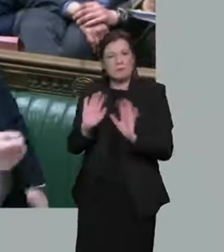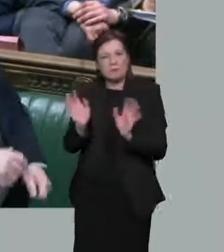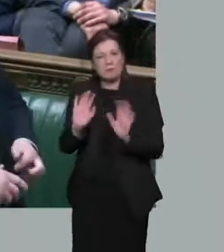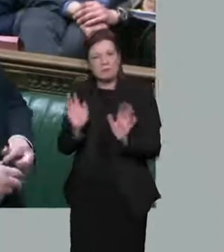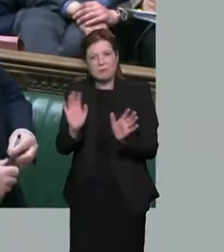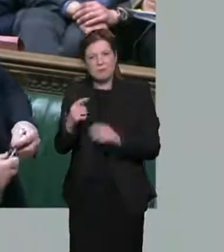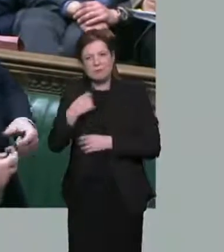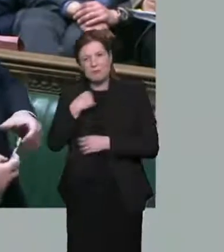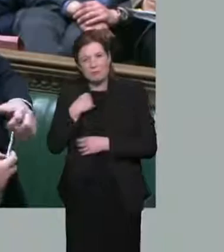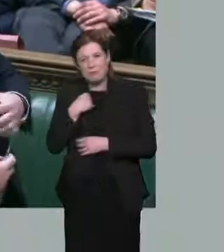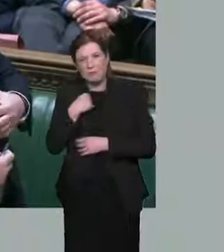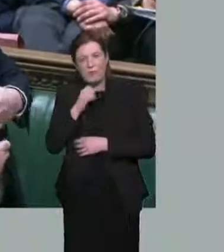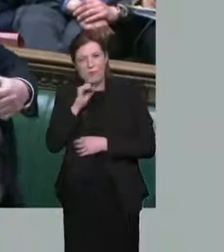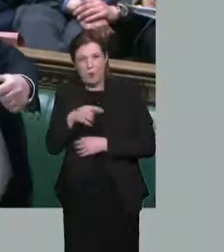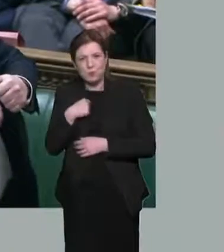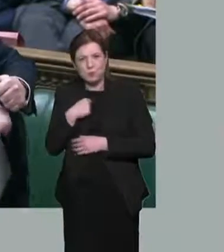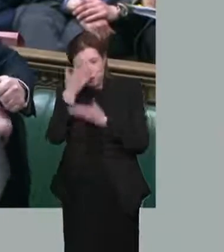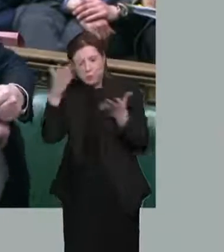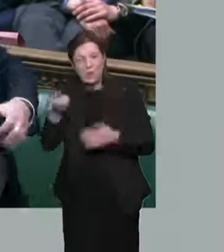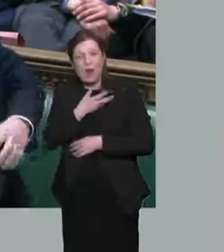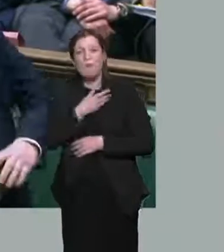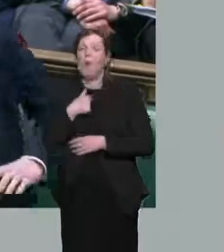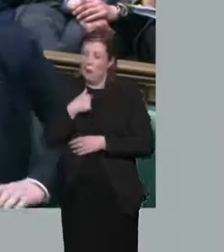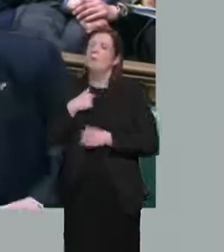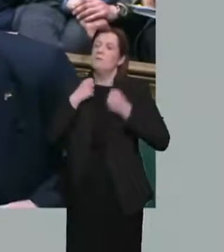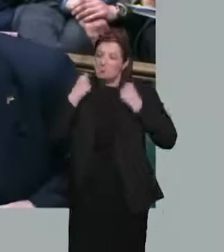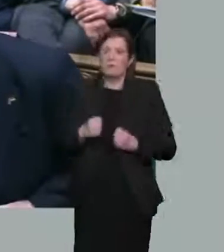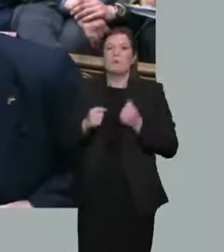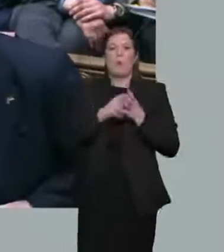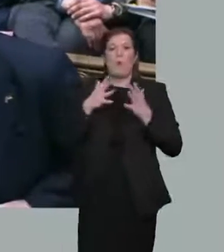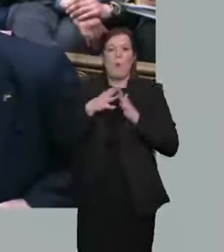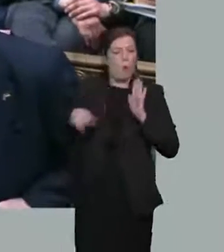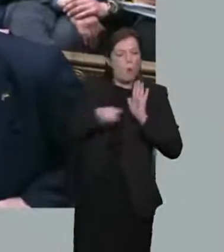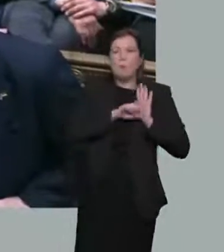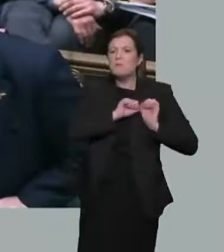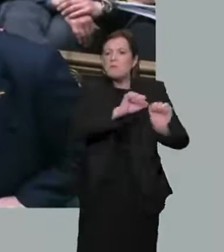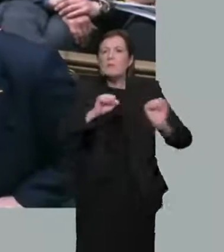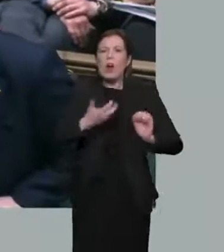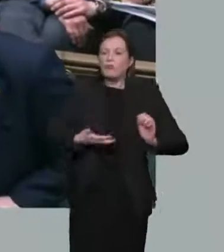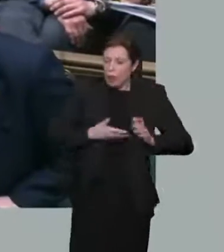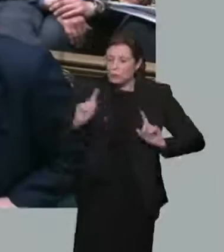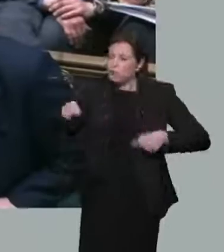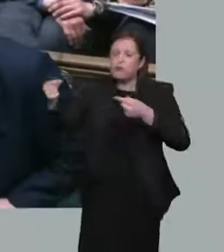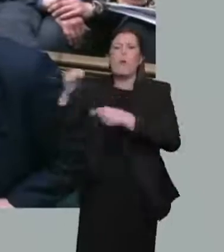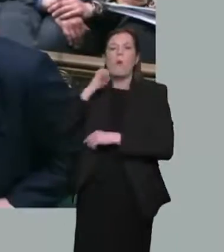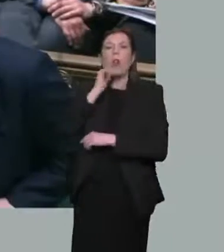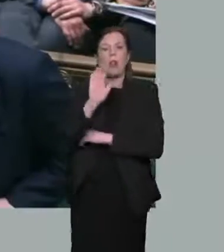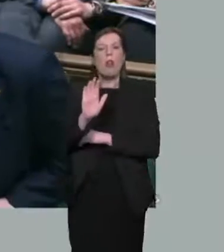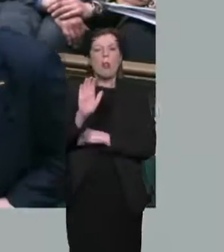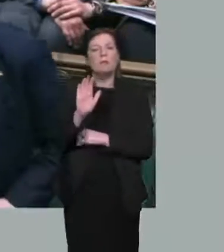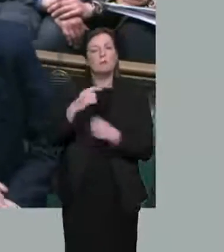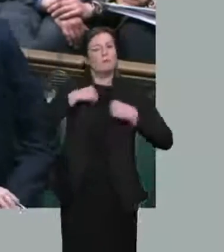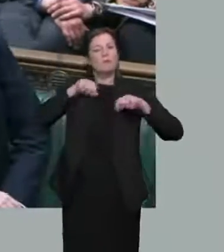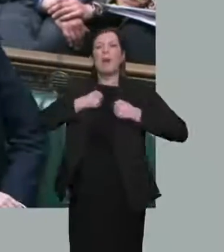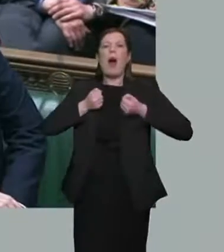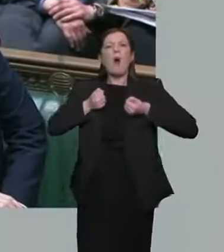Speaker, then that is not what we will do. We'll take them to court, we'll defend the rights of British workers. What we will not do, Mr. Speaker,